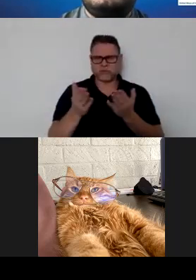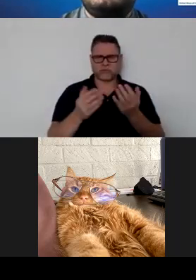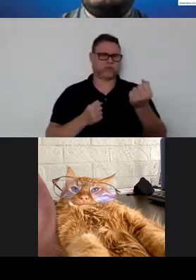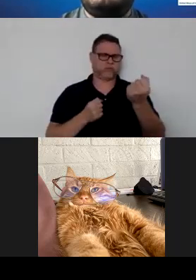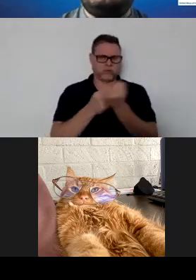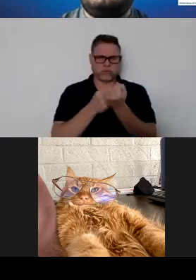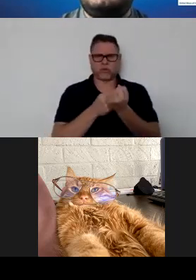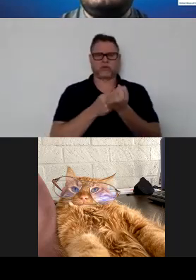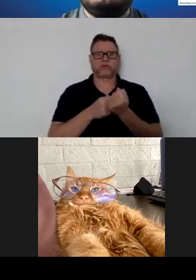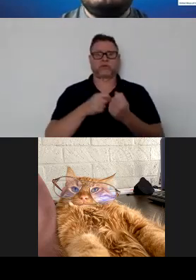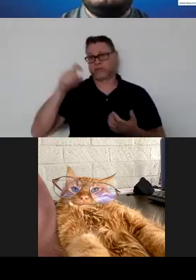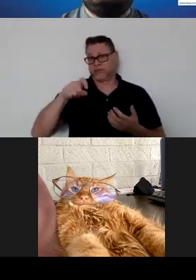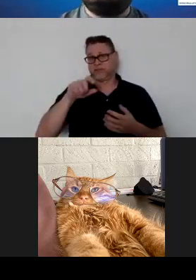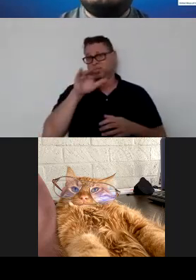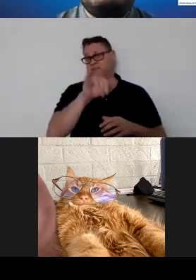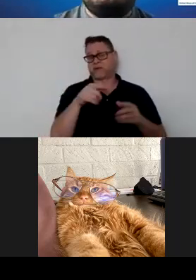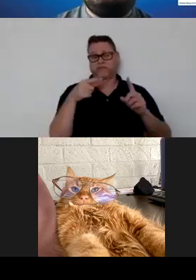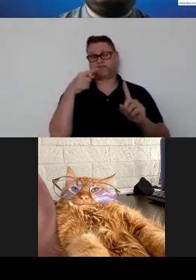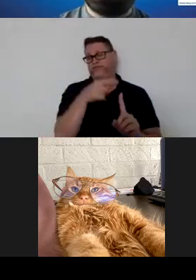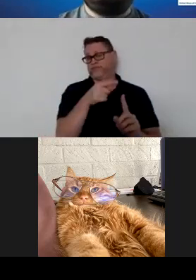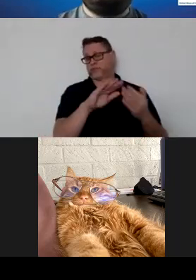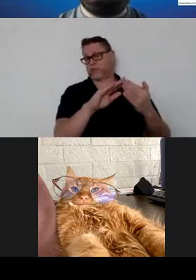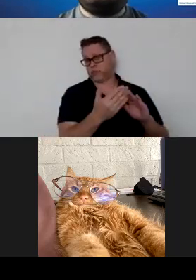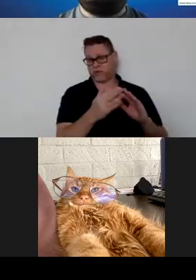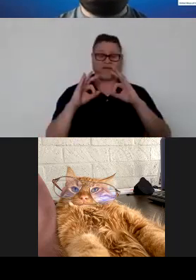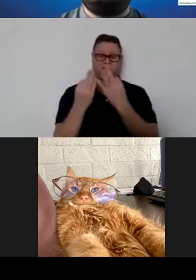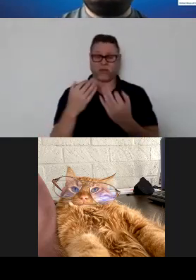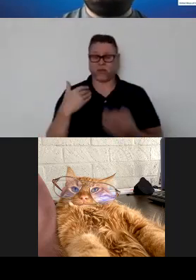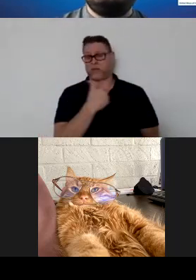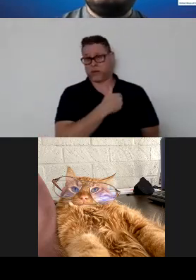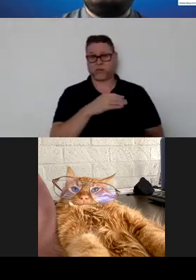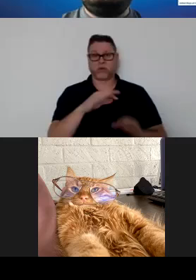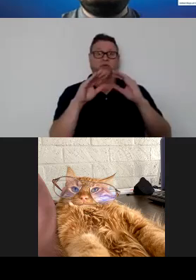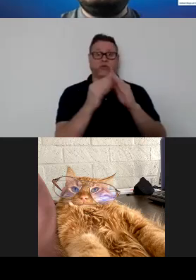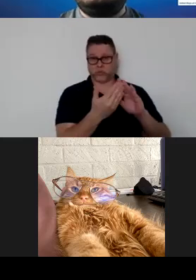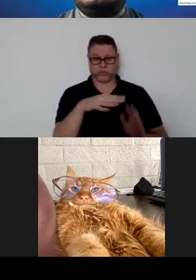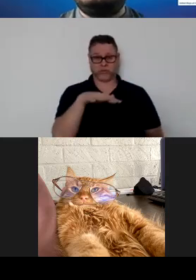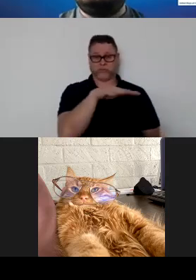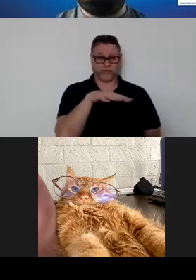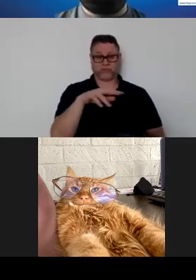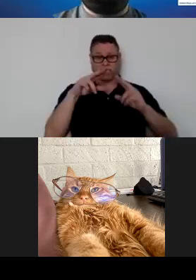needed in those respective communities. For example, when families and community members participate in the